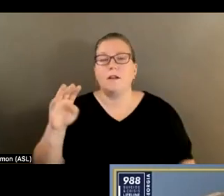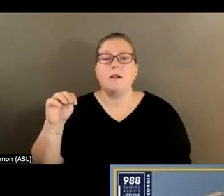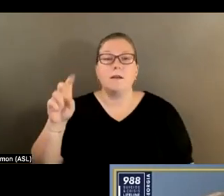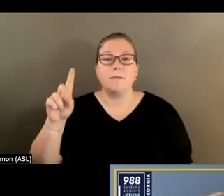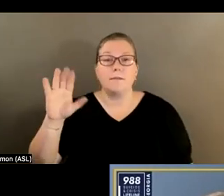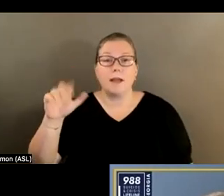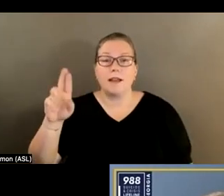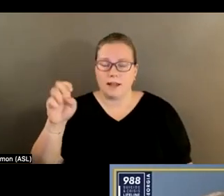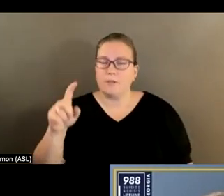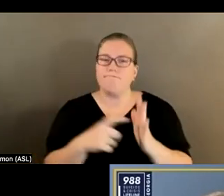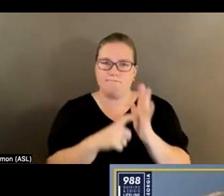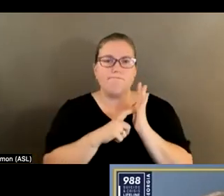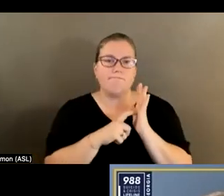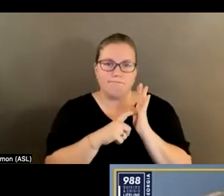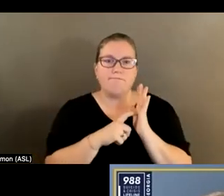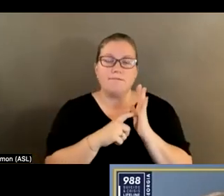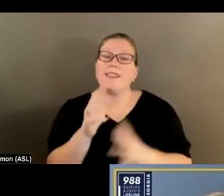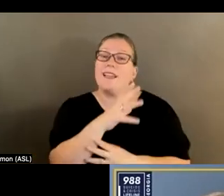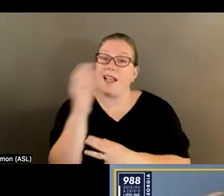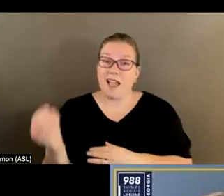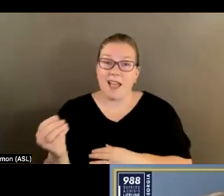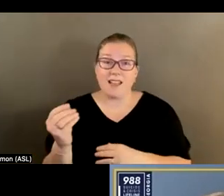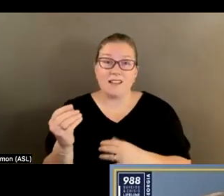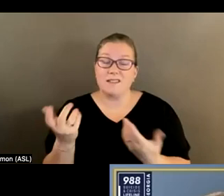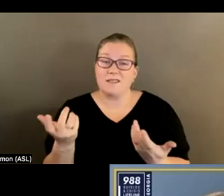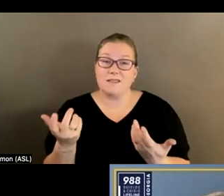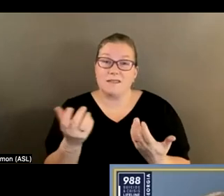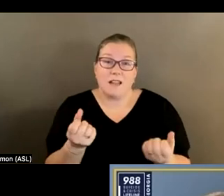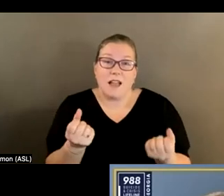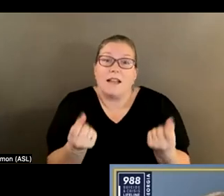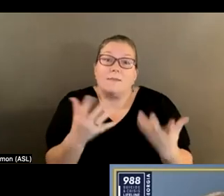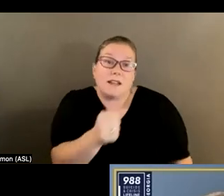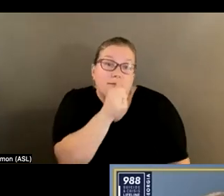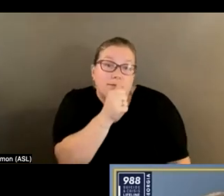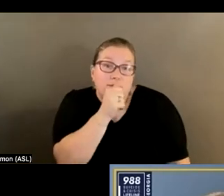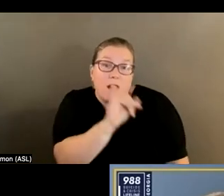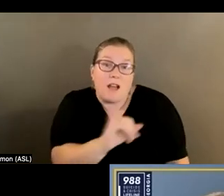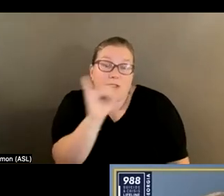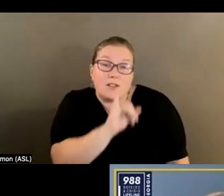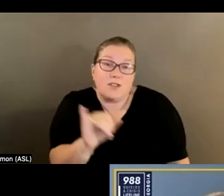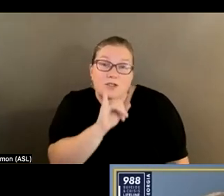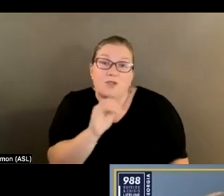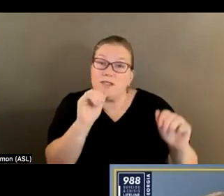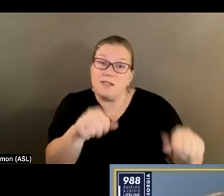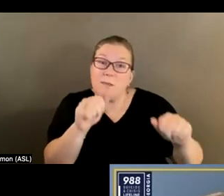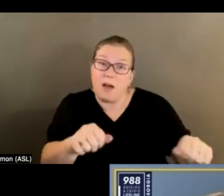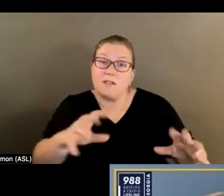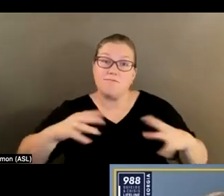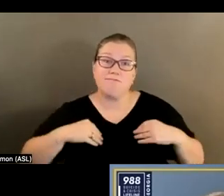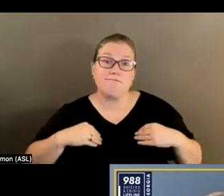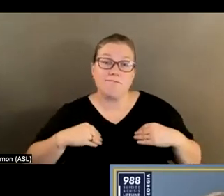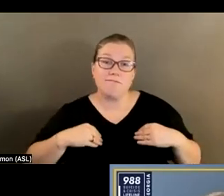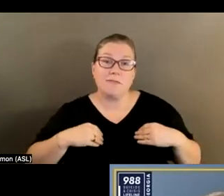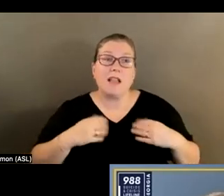required aspect of this. And then as many private insurance panels as possible who will work